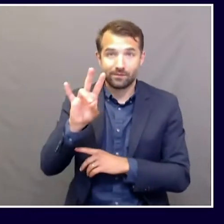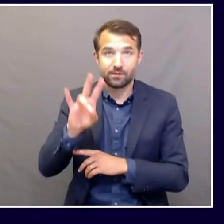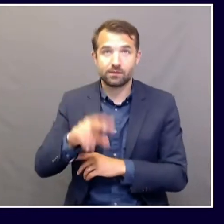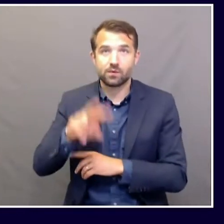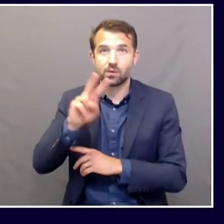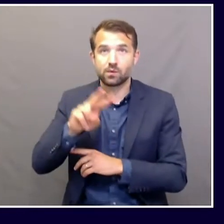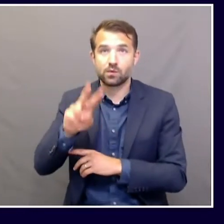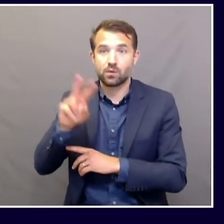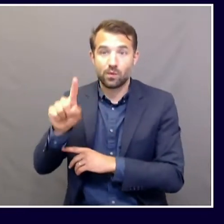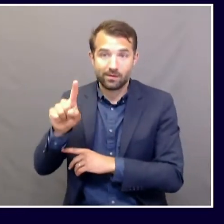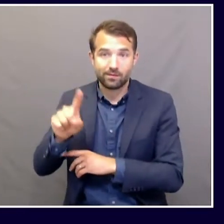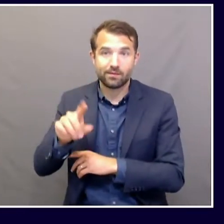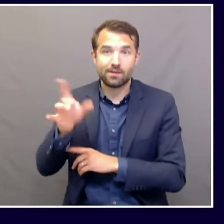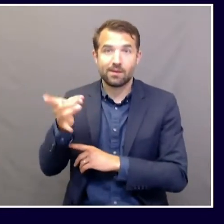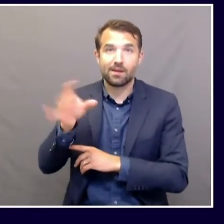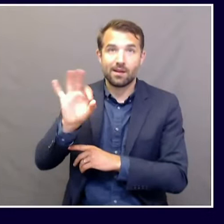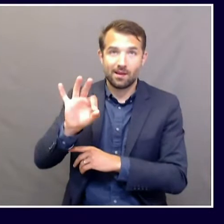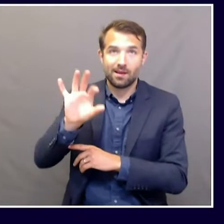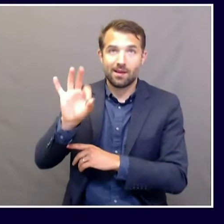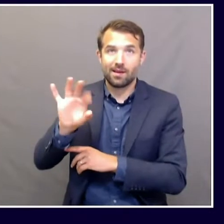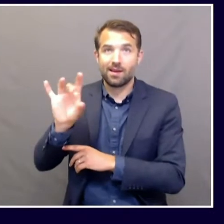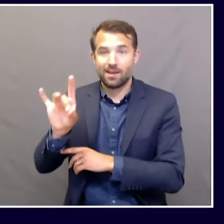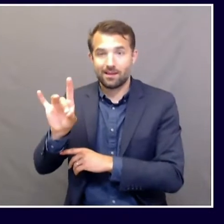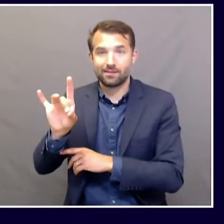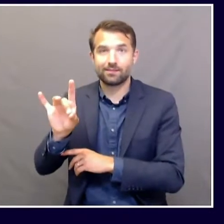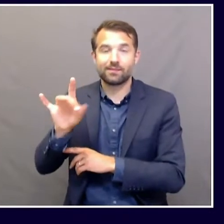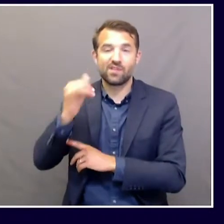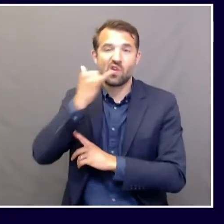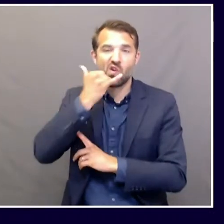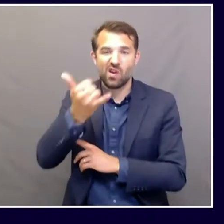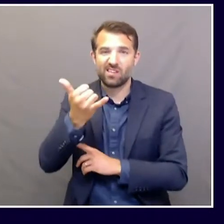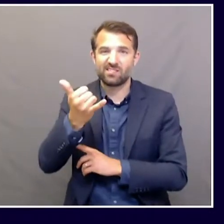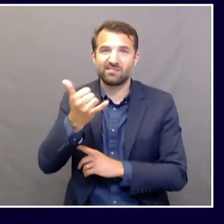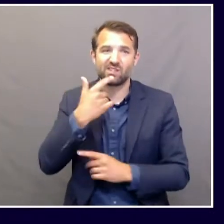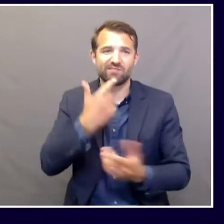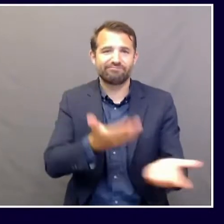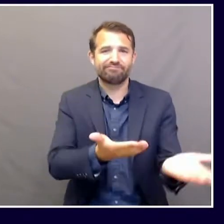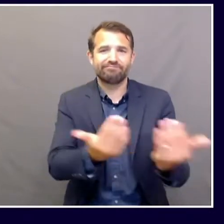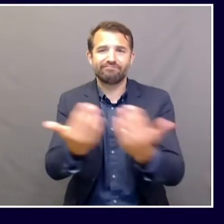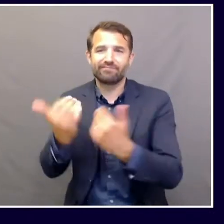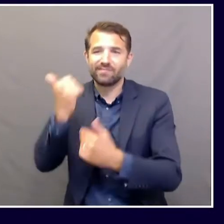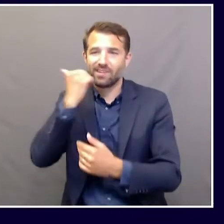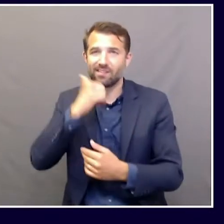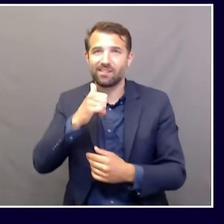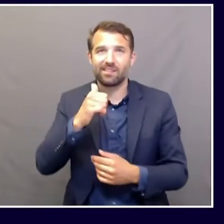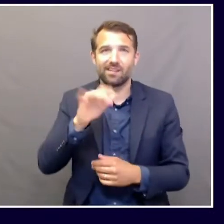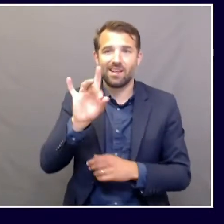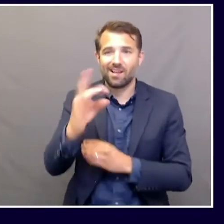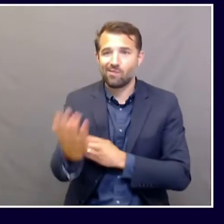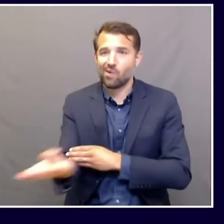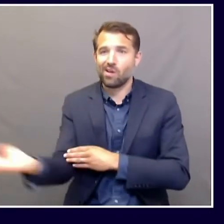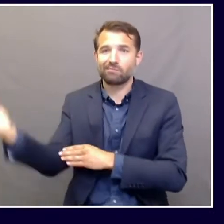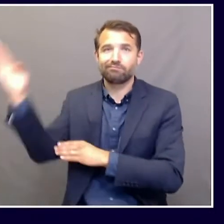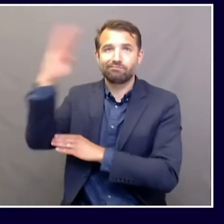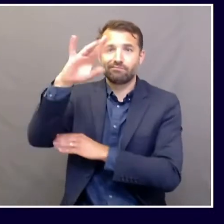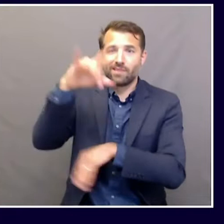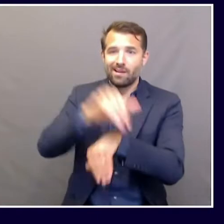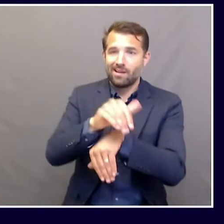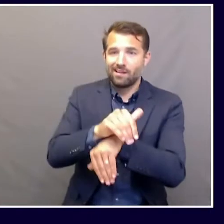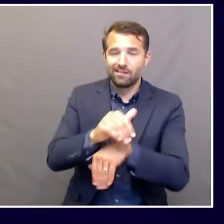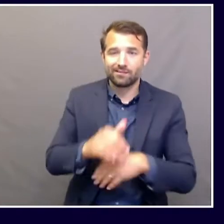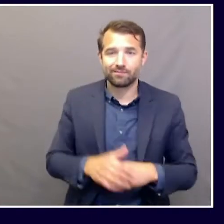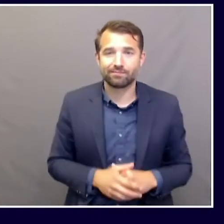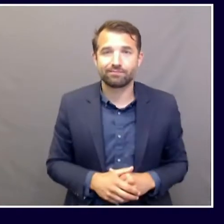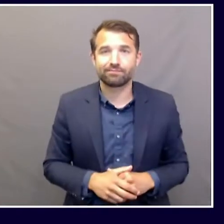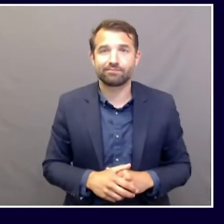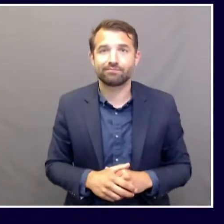207-221-8198. People are available to talk every day from 8 a.m. to 8 p.m. And it's just one source of support that we have for people